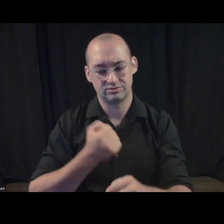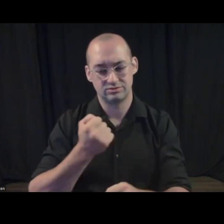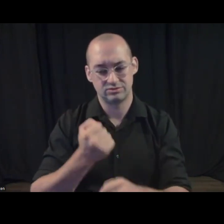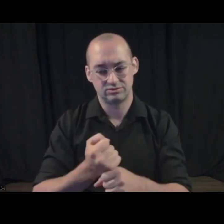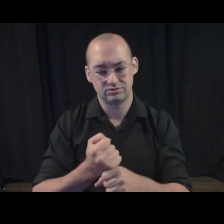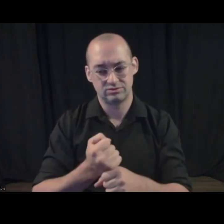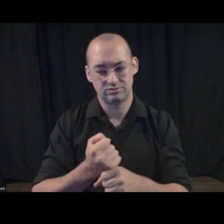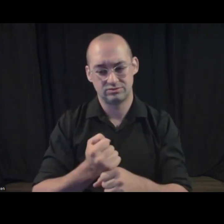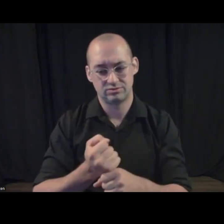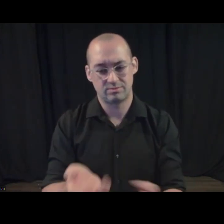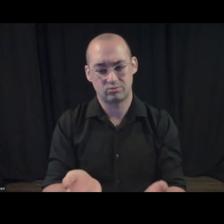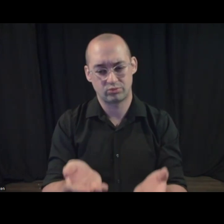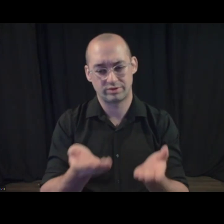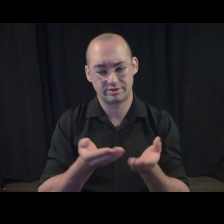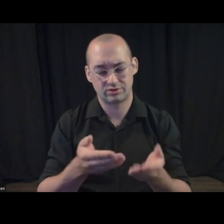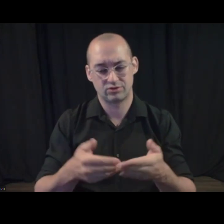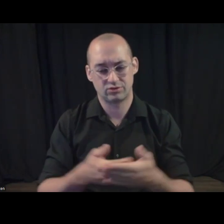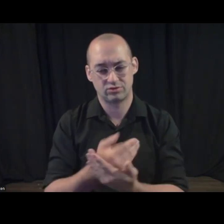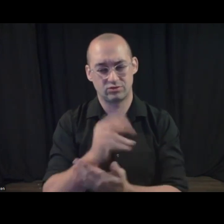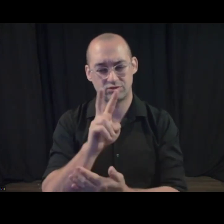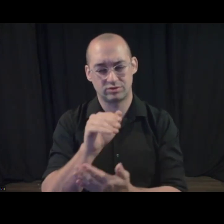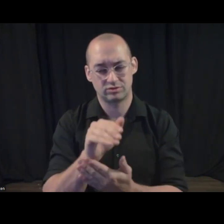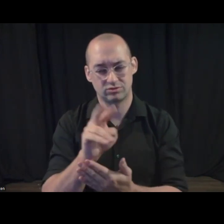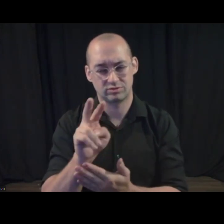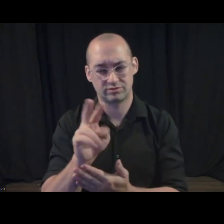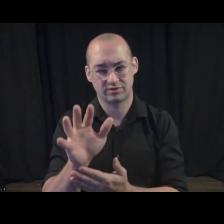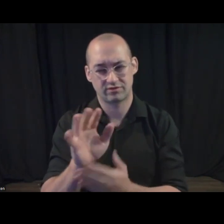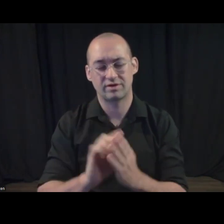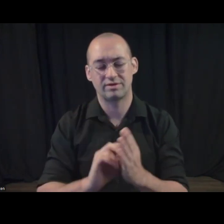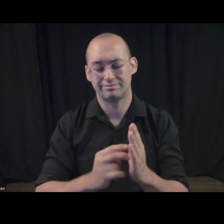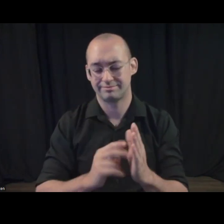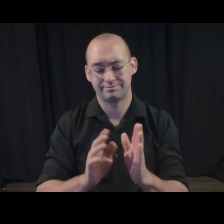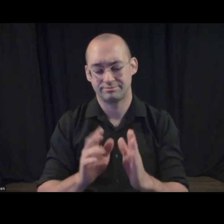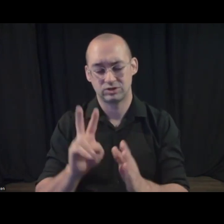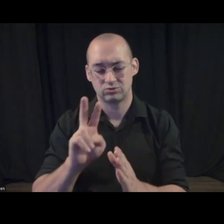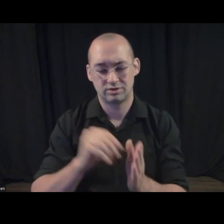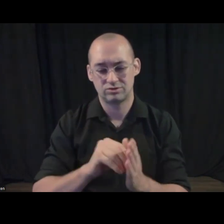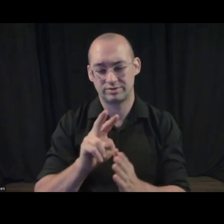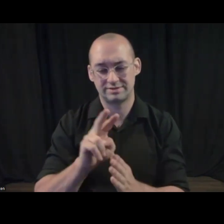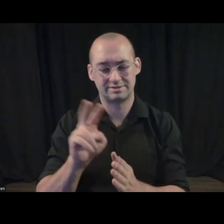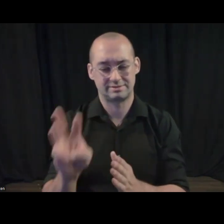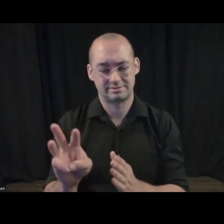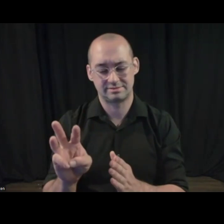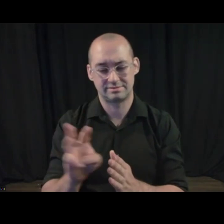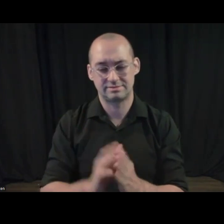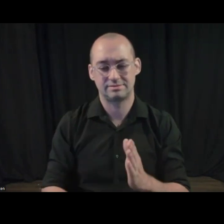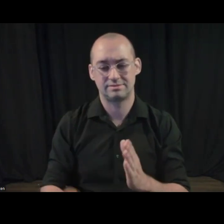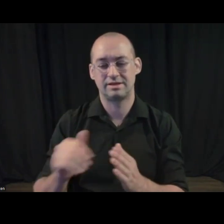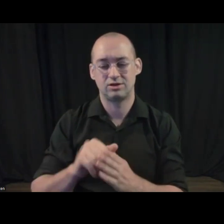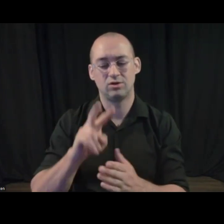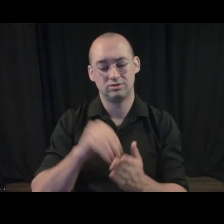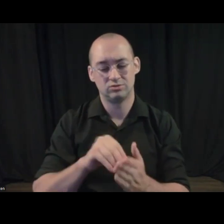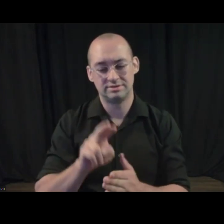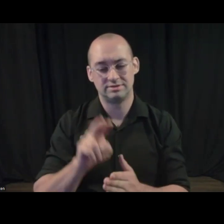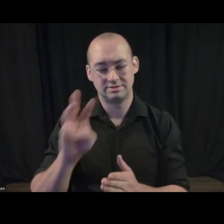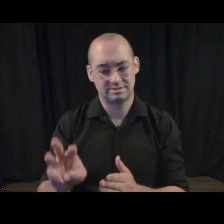new, I said 2025 earlier, I meant 2026. In January 2026, they will be brought